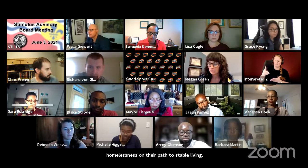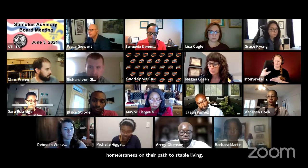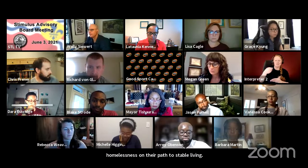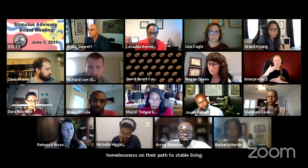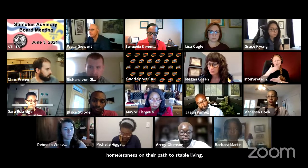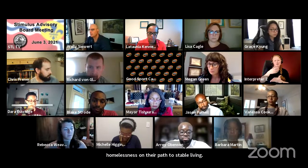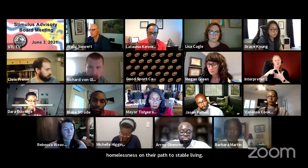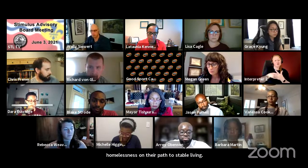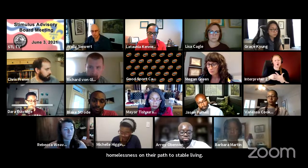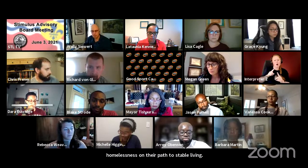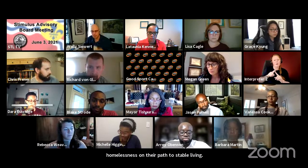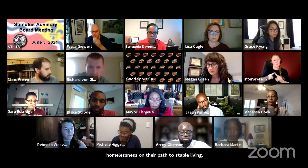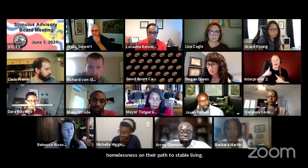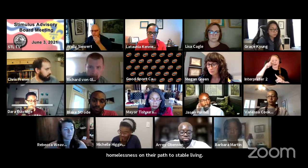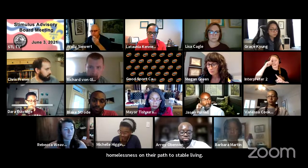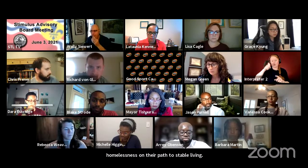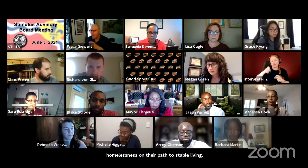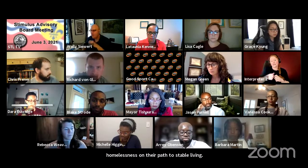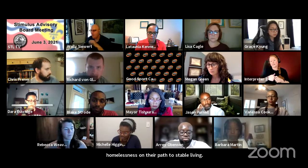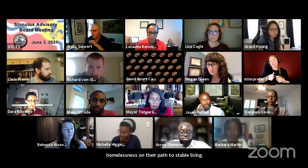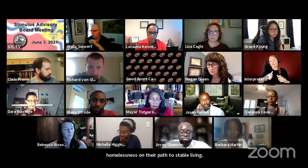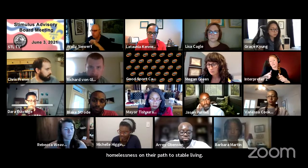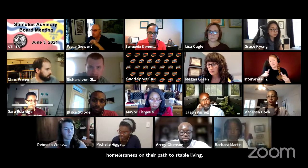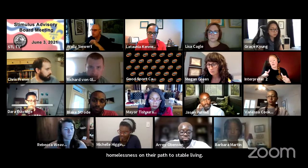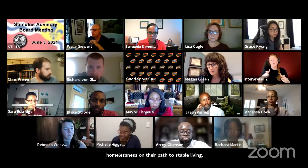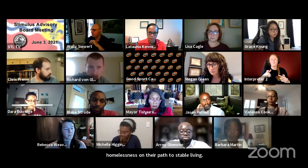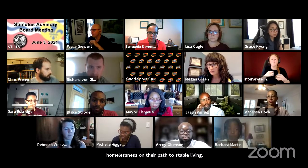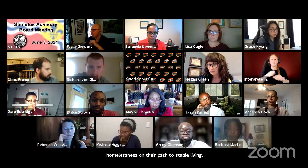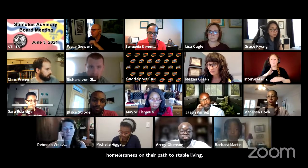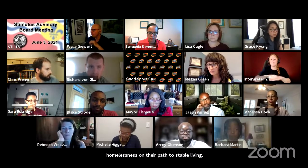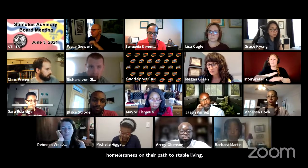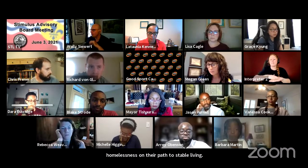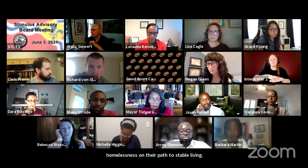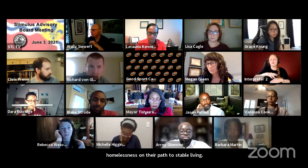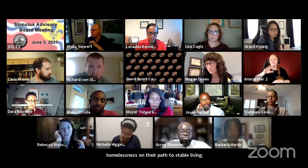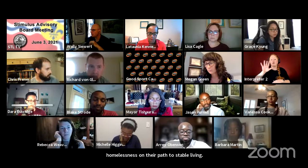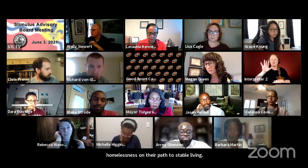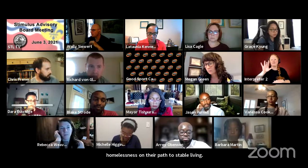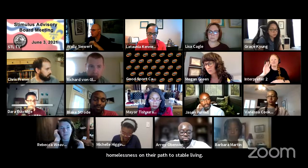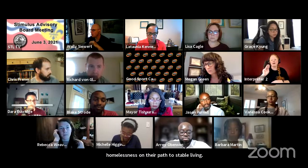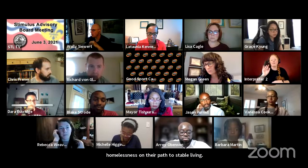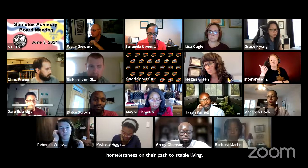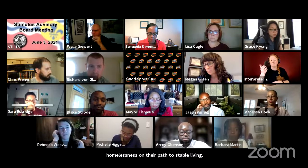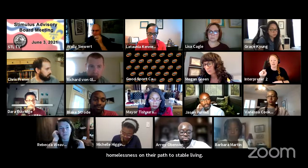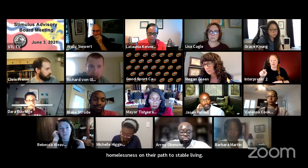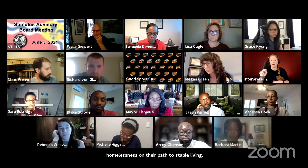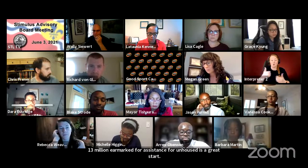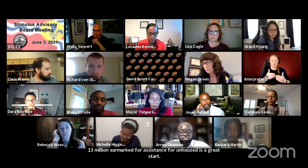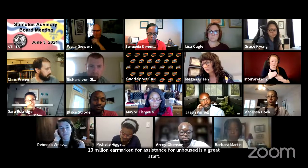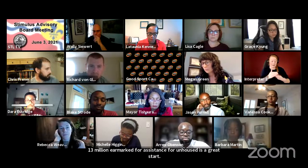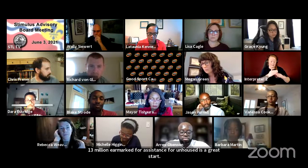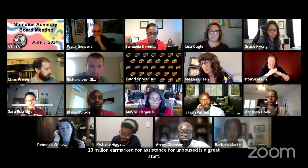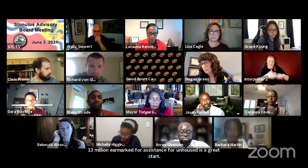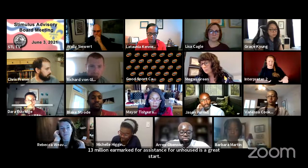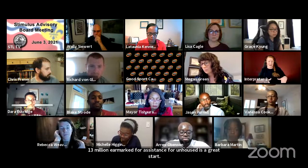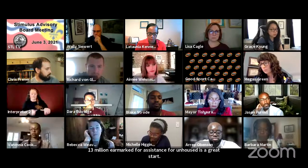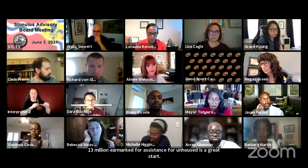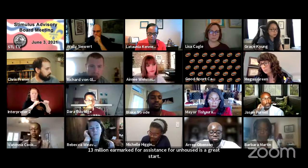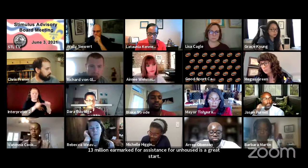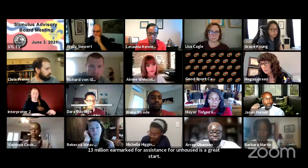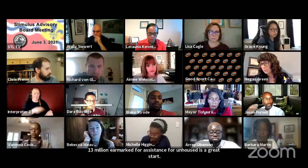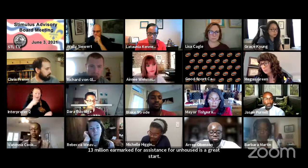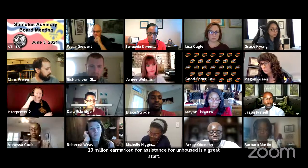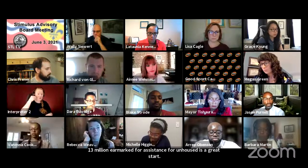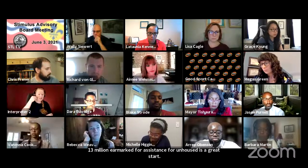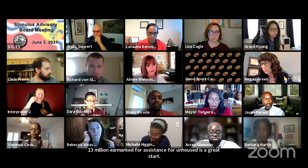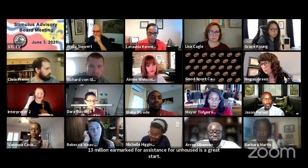we expand that to a minimum of $25 million, with the difference being split between additional permanent supportive housing and